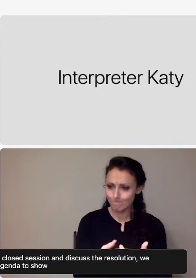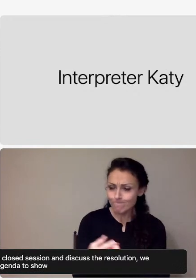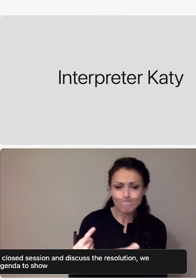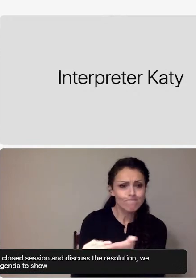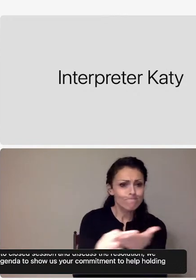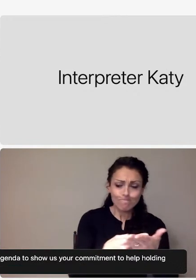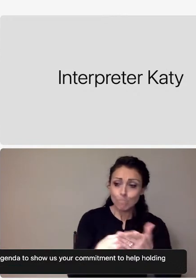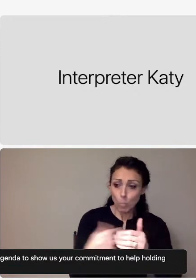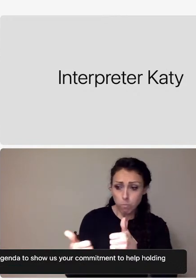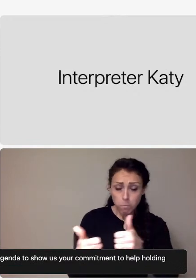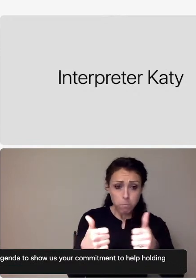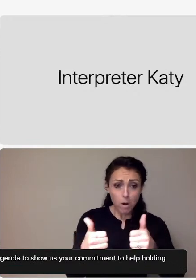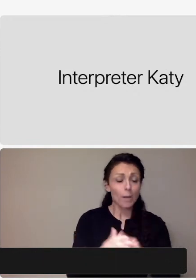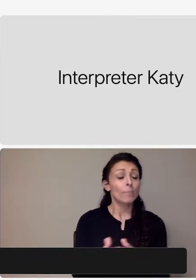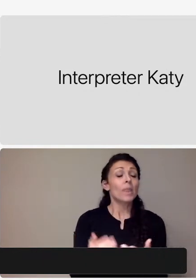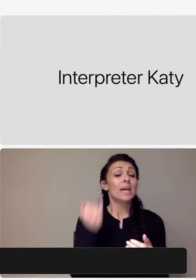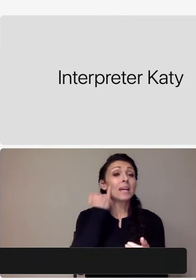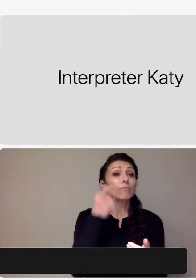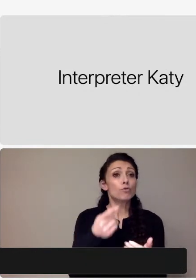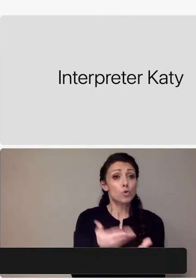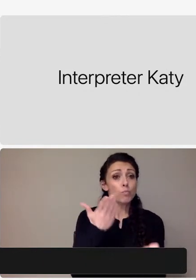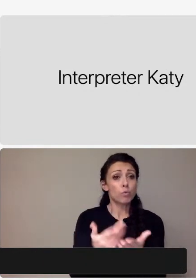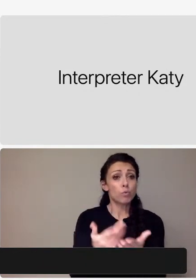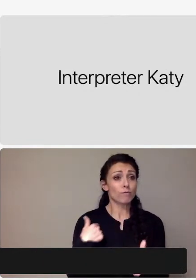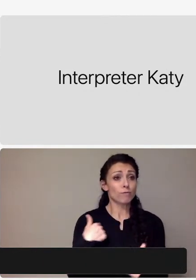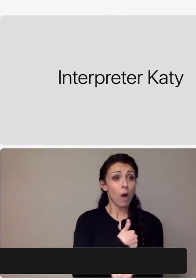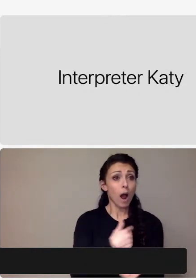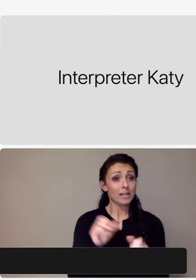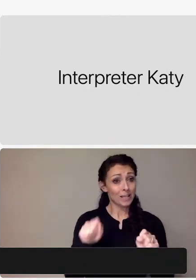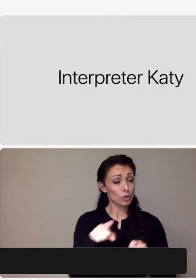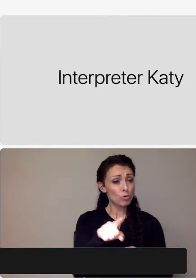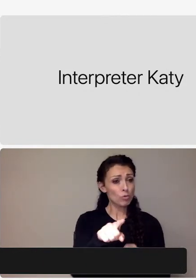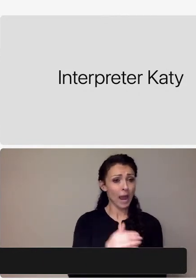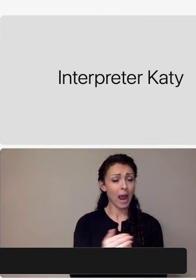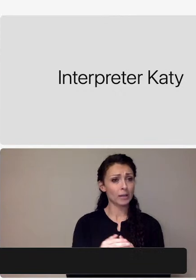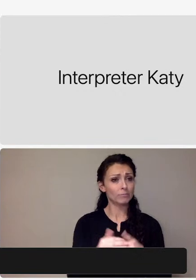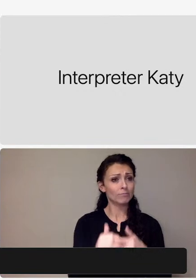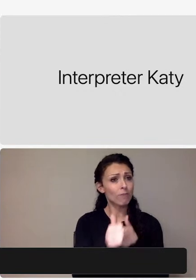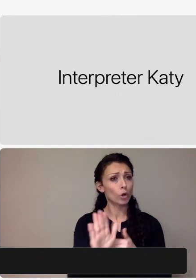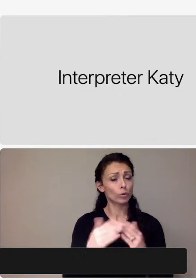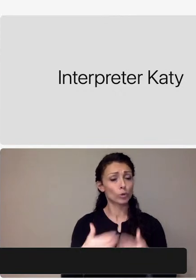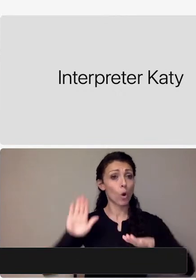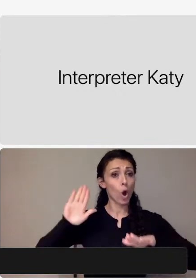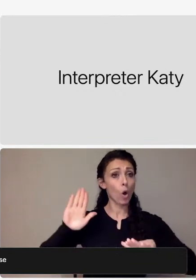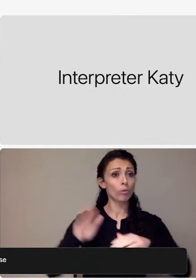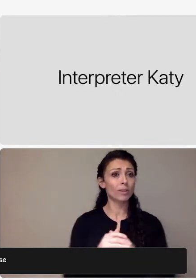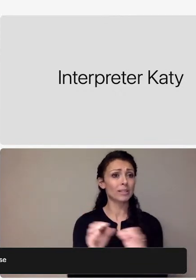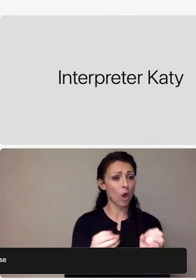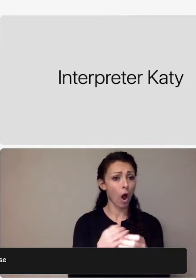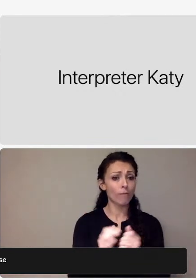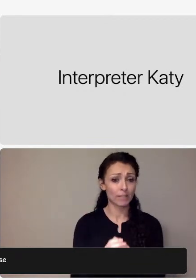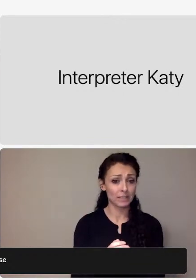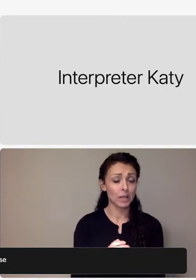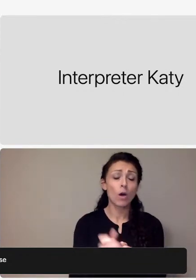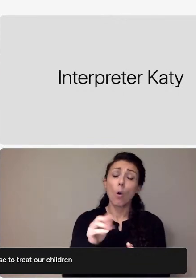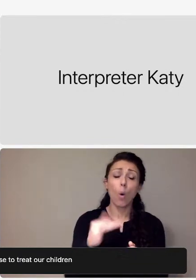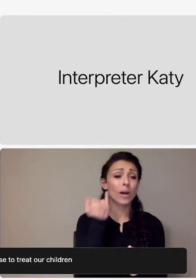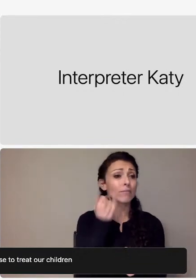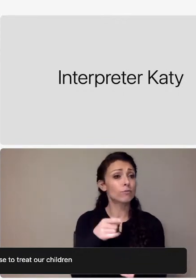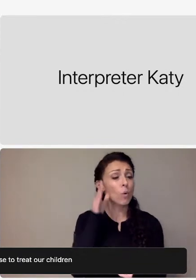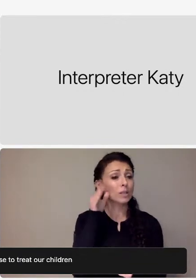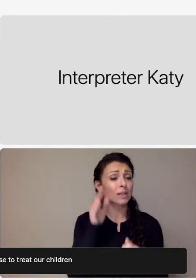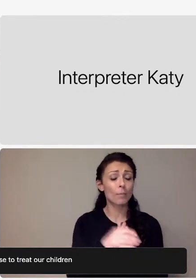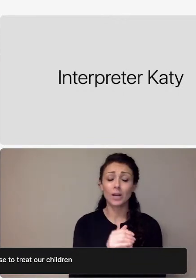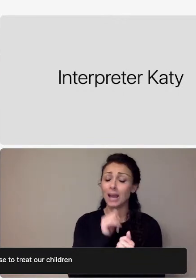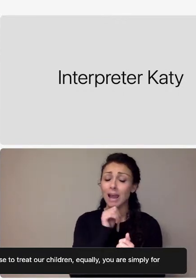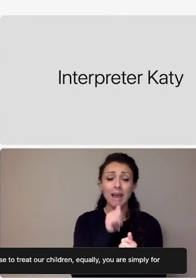office if you refuse to stand and protect our children in your district or refuse to treat our children equally you are simply